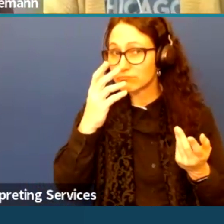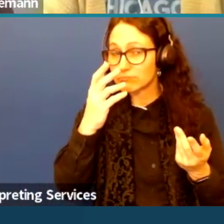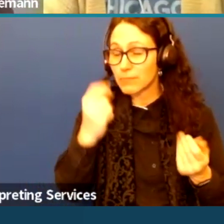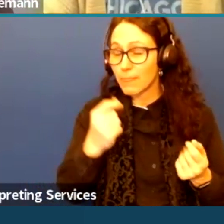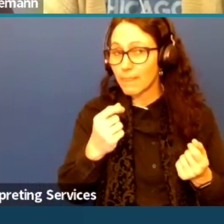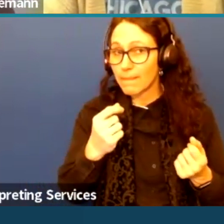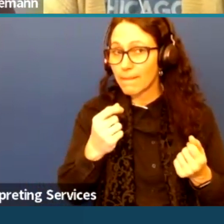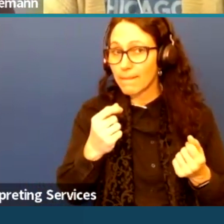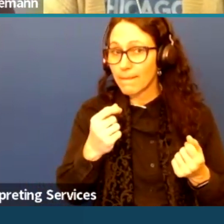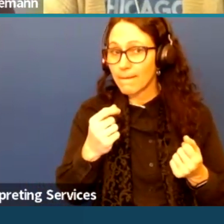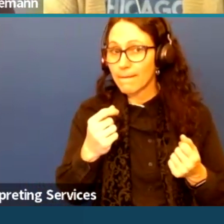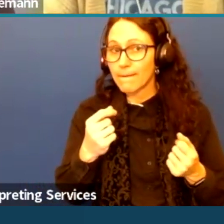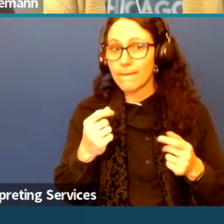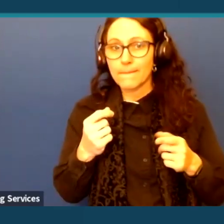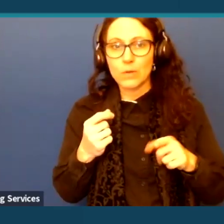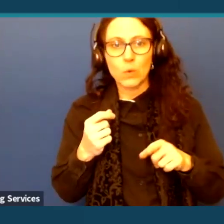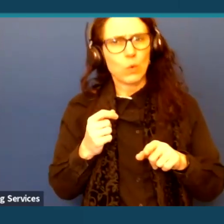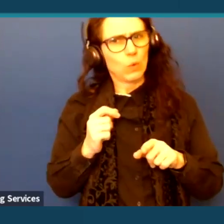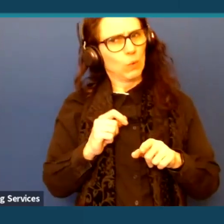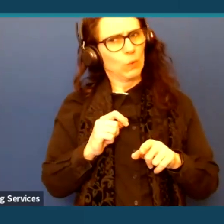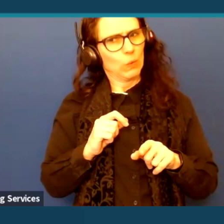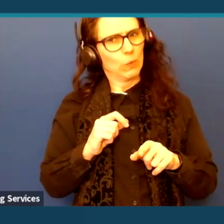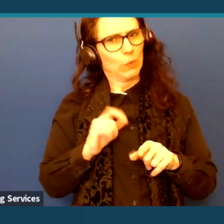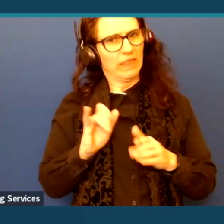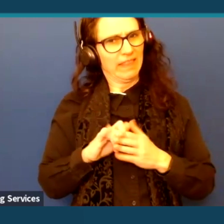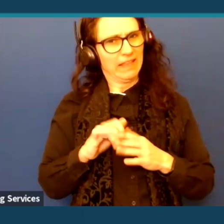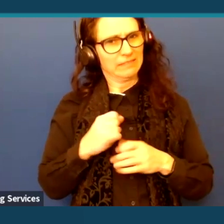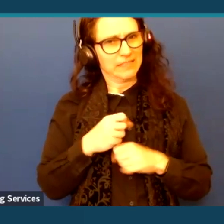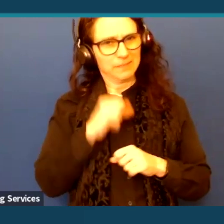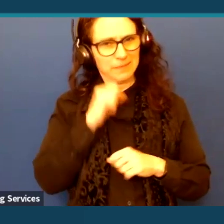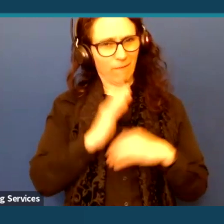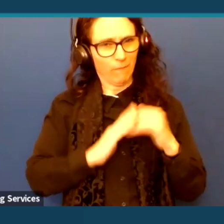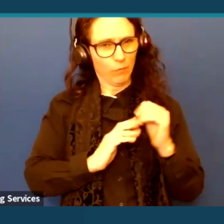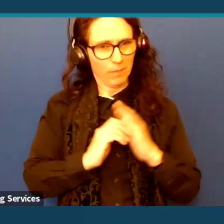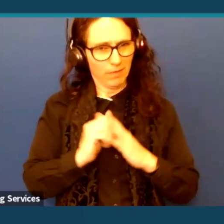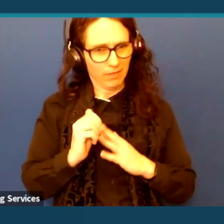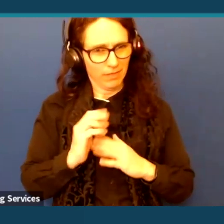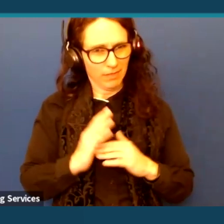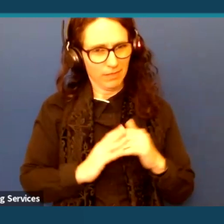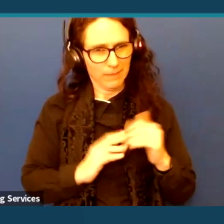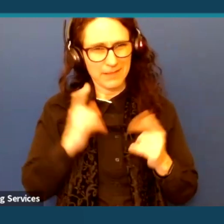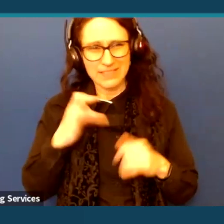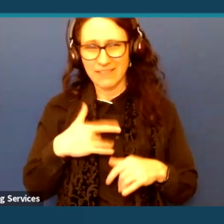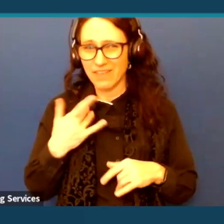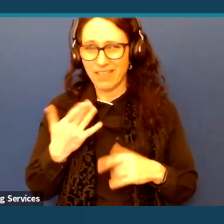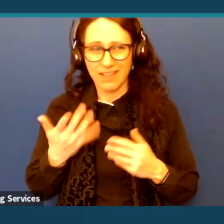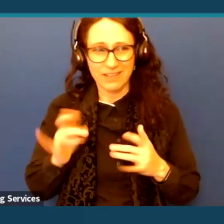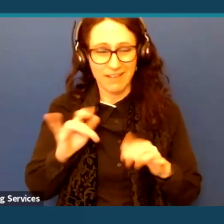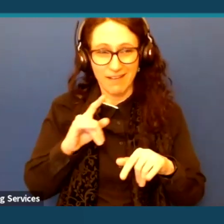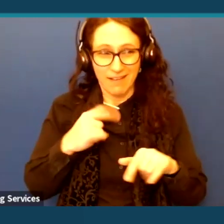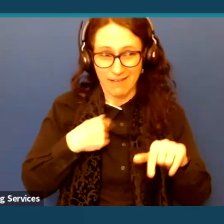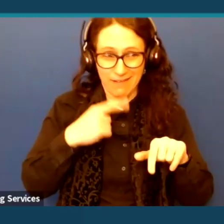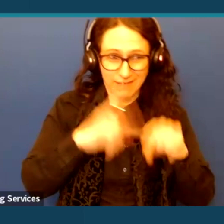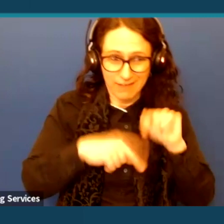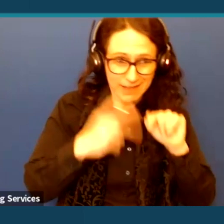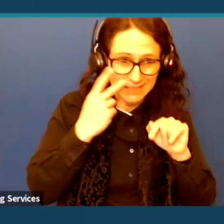That kind of makes me a little uncomfortable, because I feel like I can't see, but you can